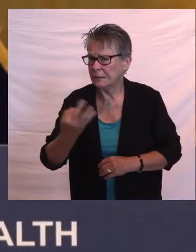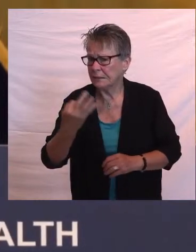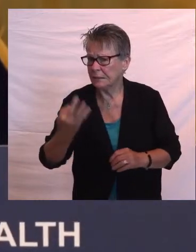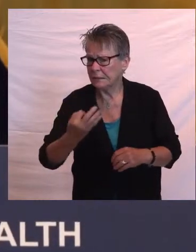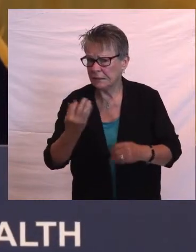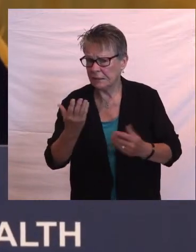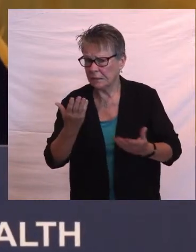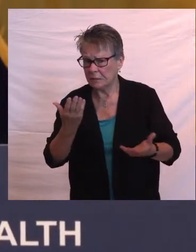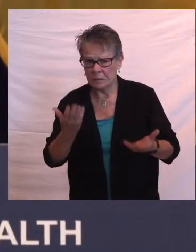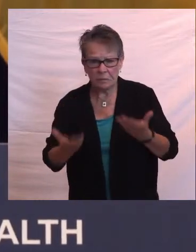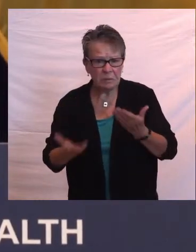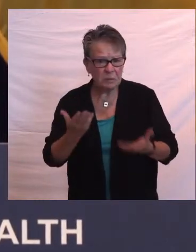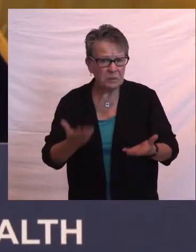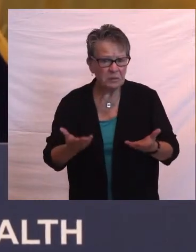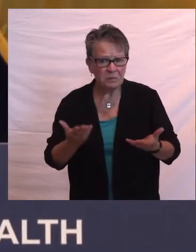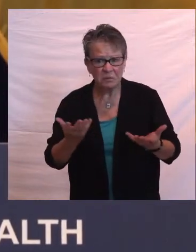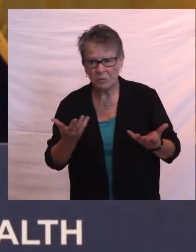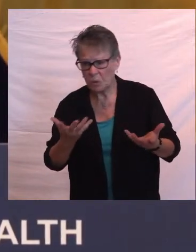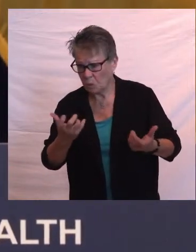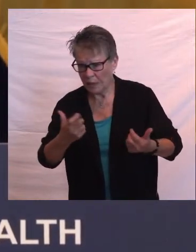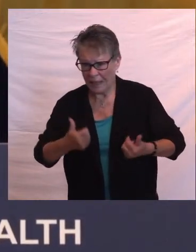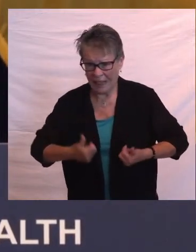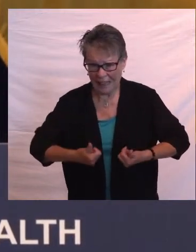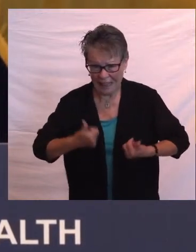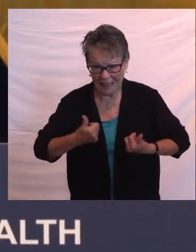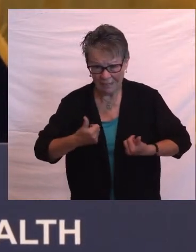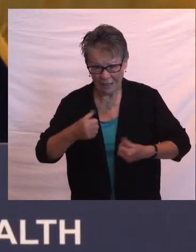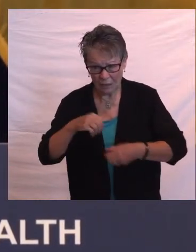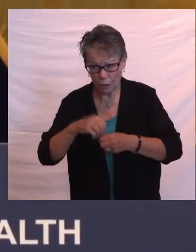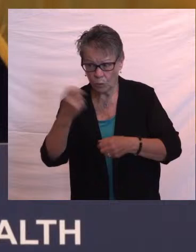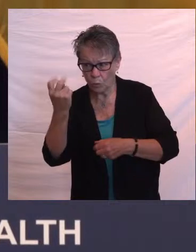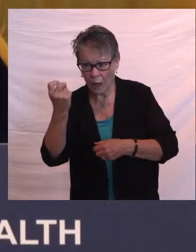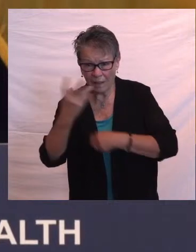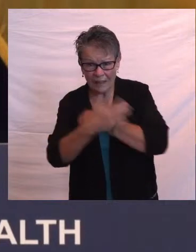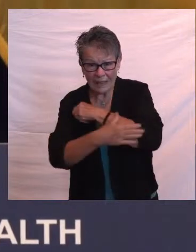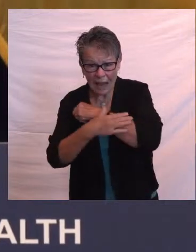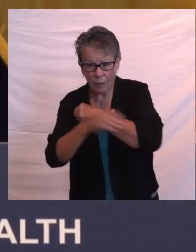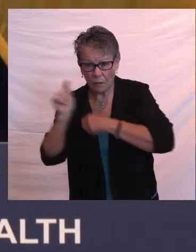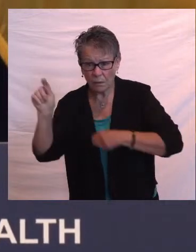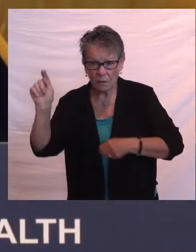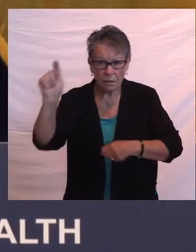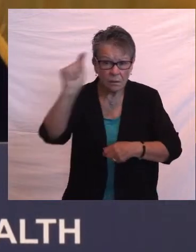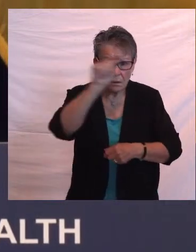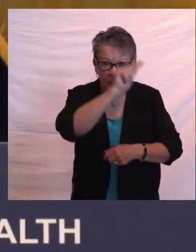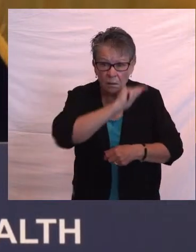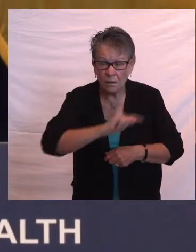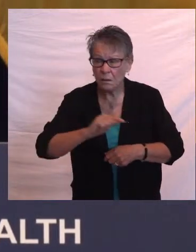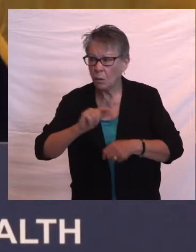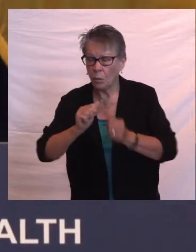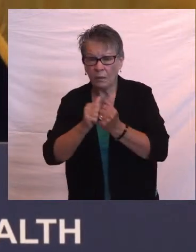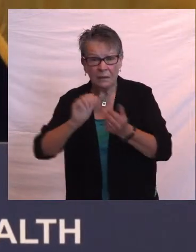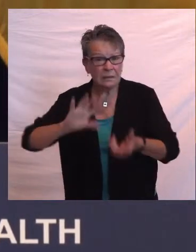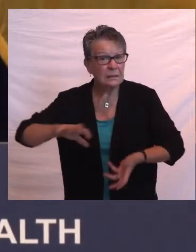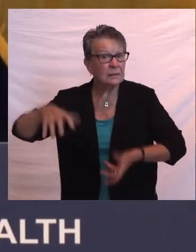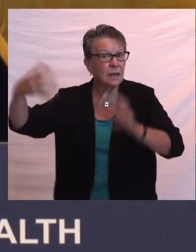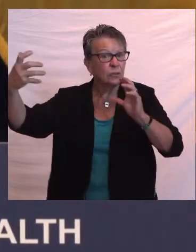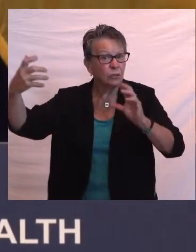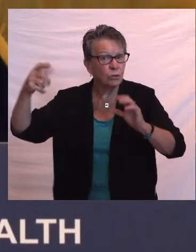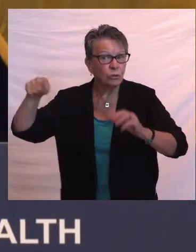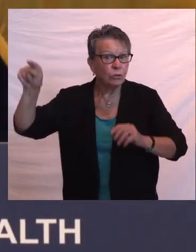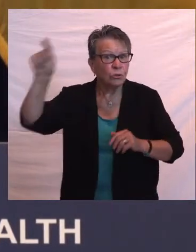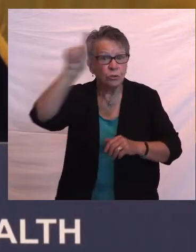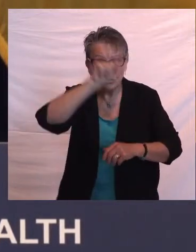counties with the major disaster declaration, pretty resounding